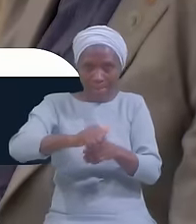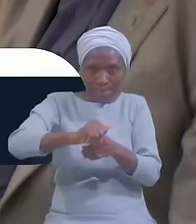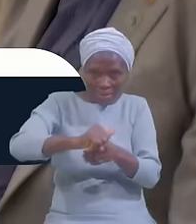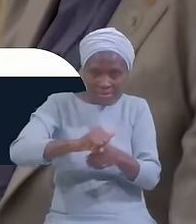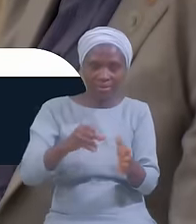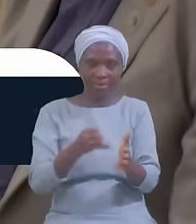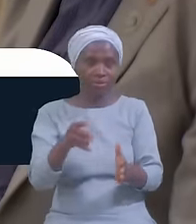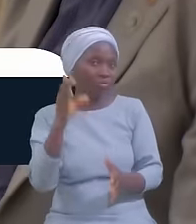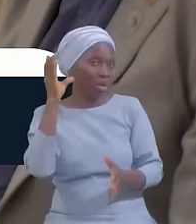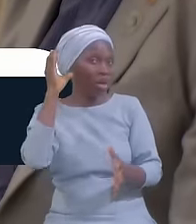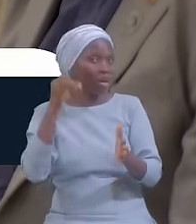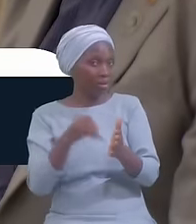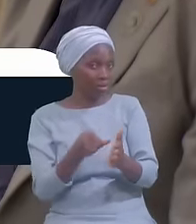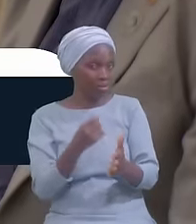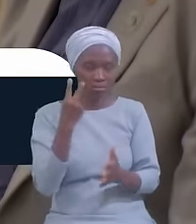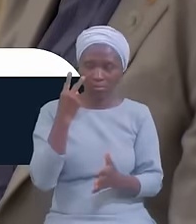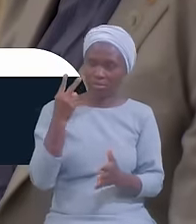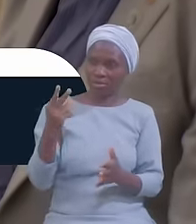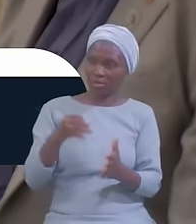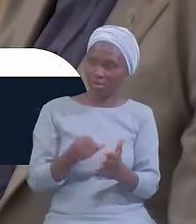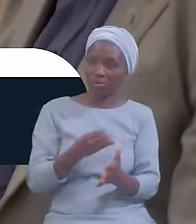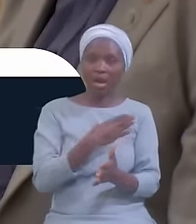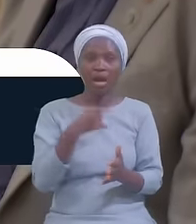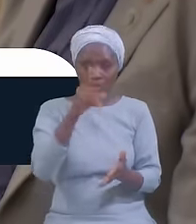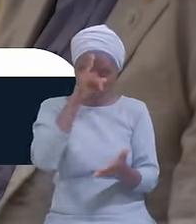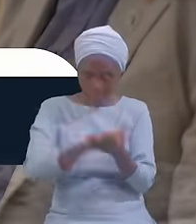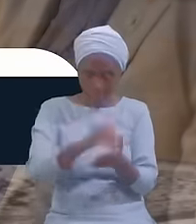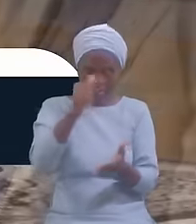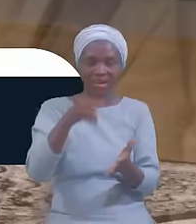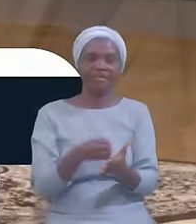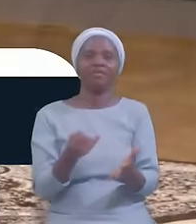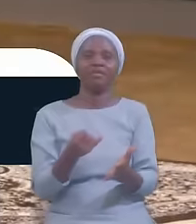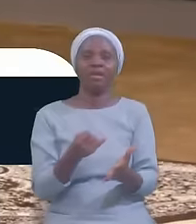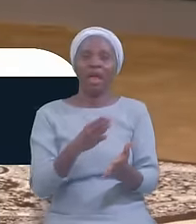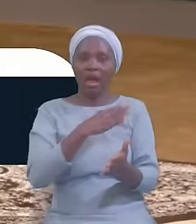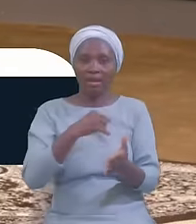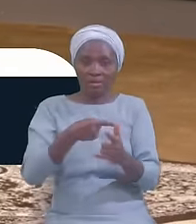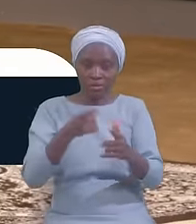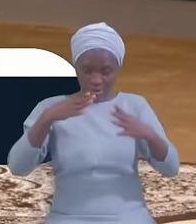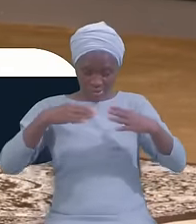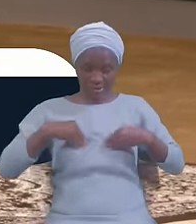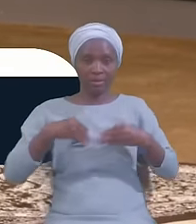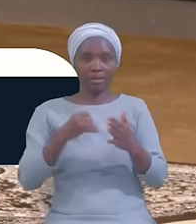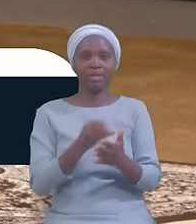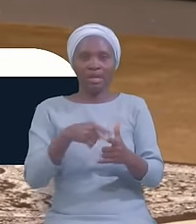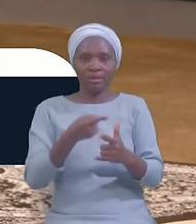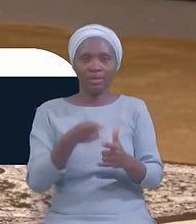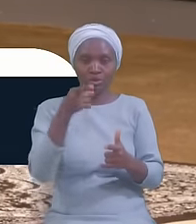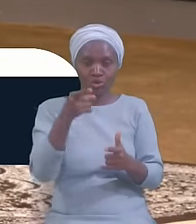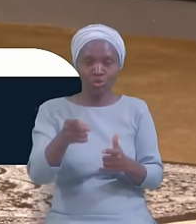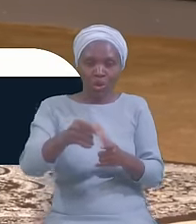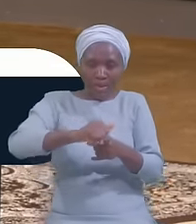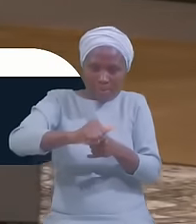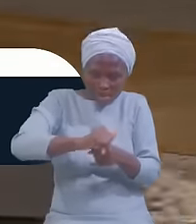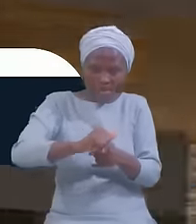hear it, you see it, you believe it, you accept it, and you live, you